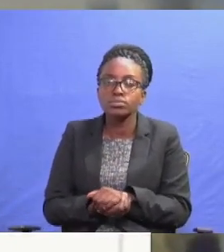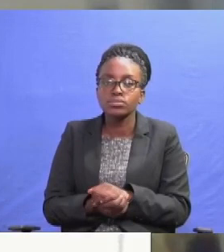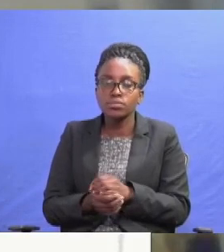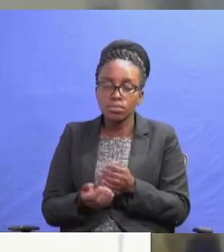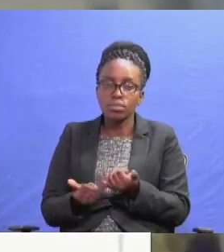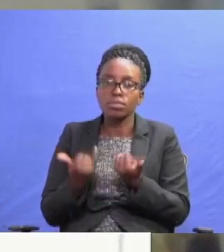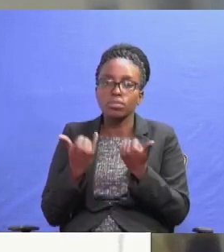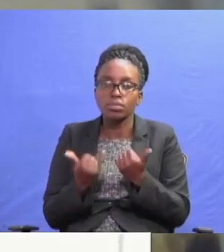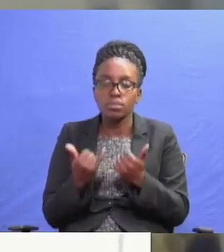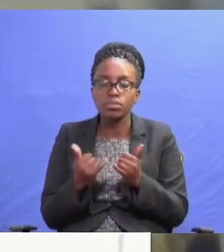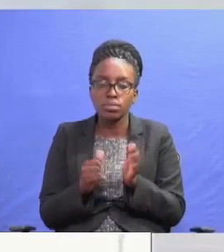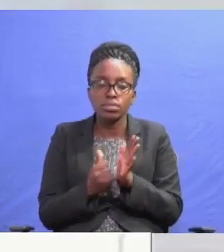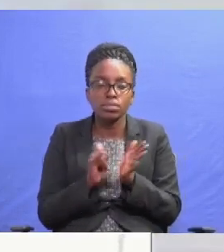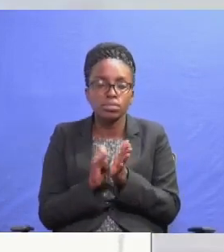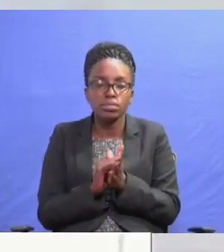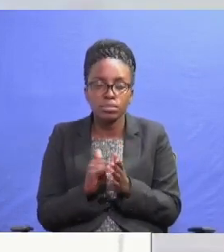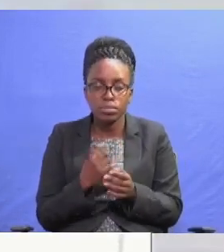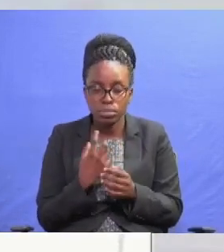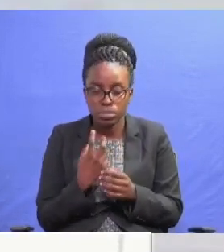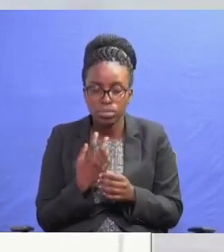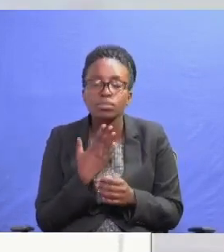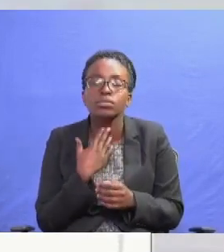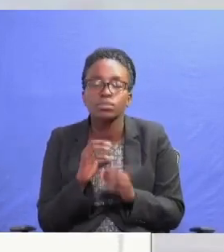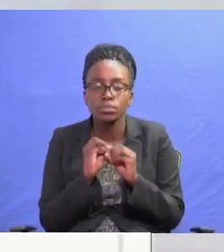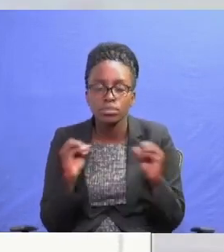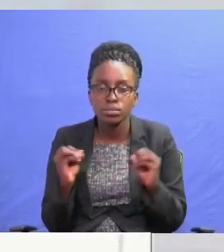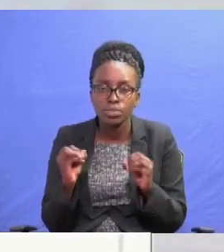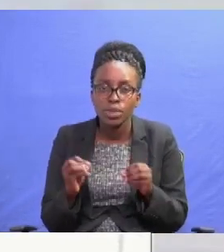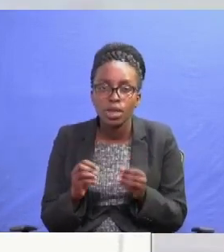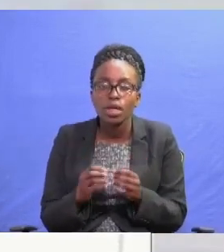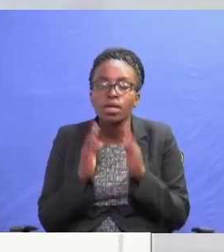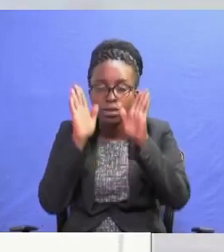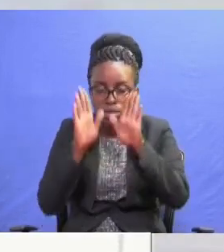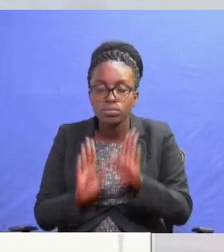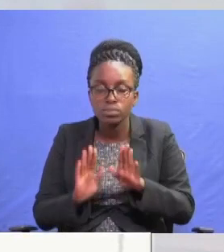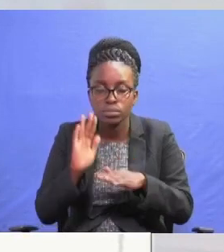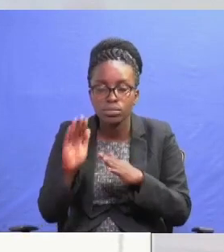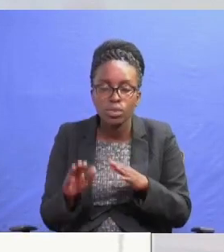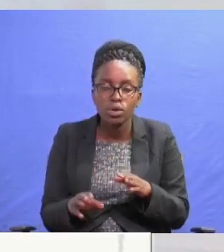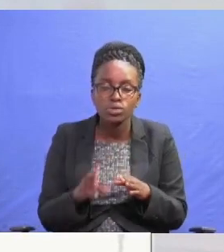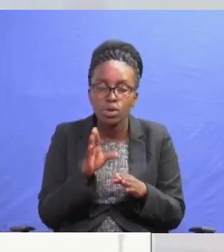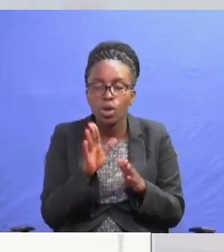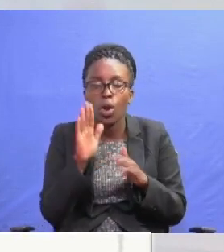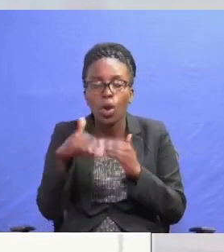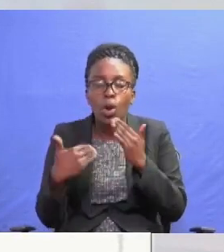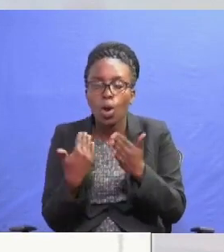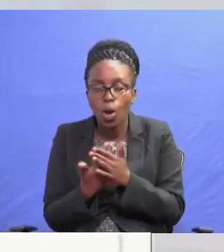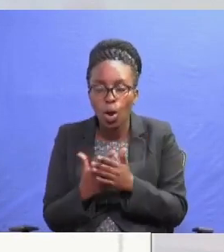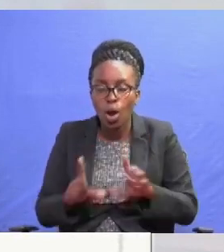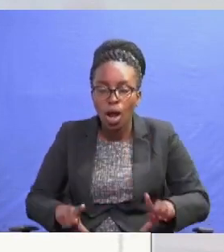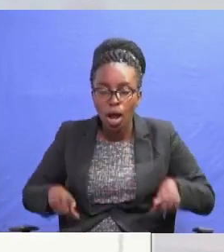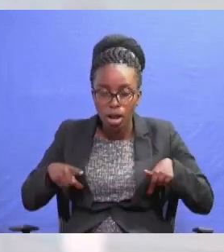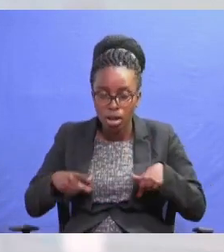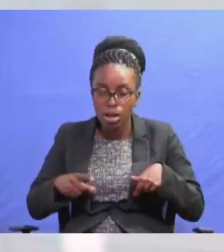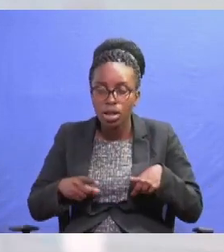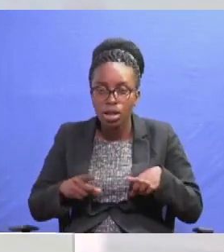to our people. Okay. And that is very important because every life matters. And of course, even Prof, as